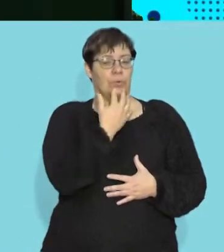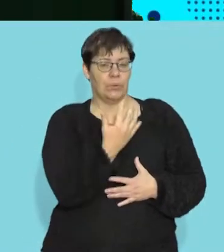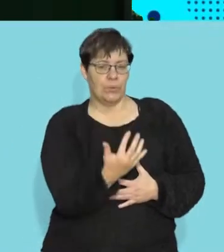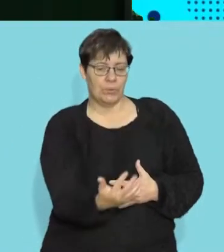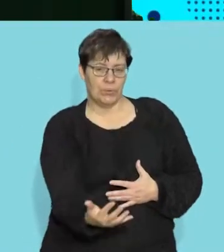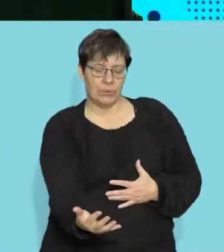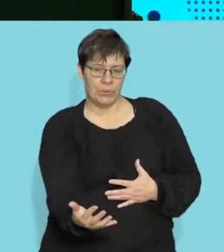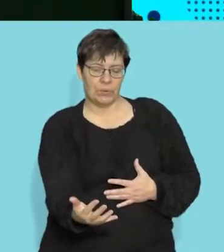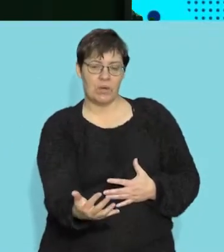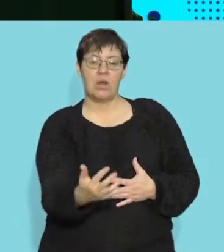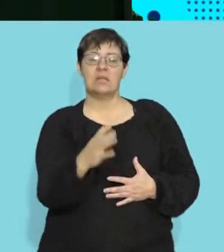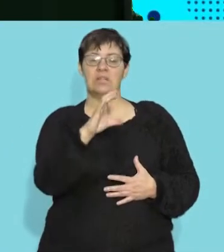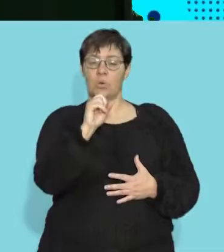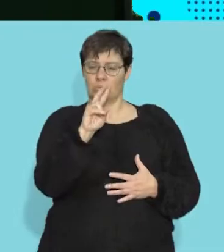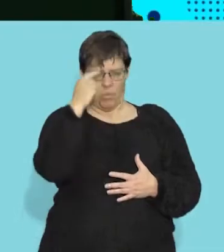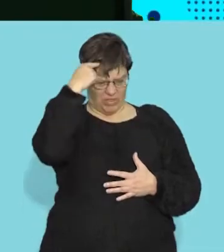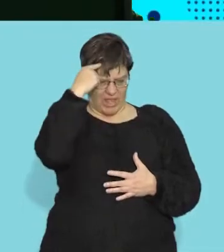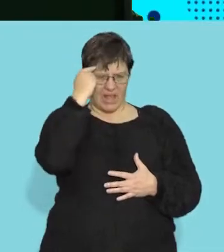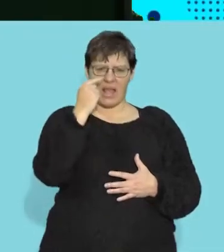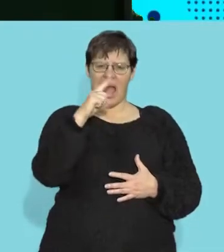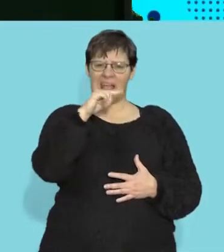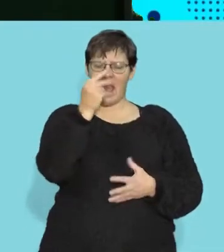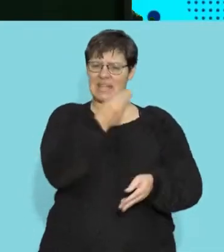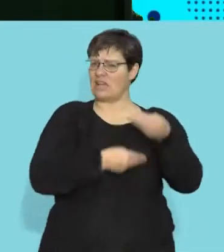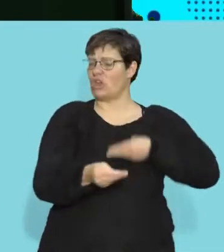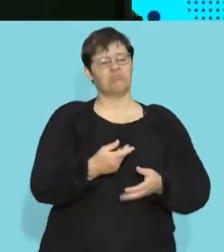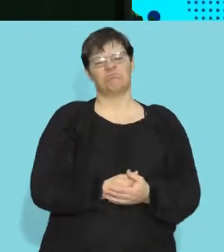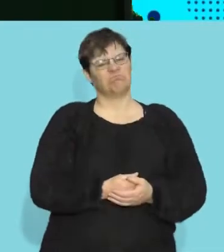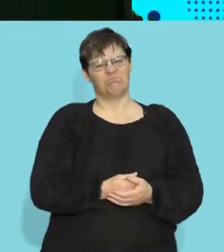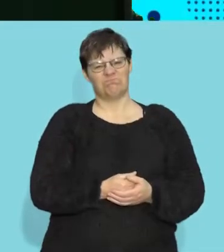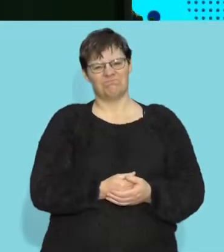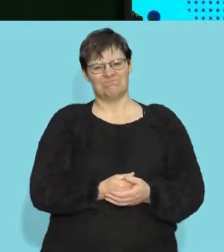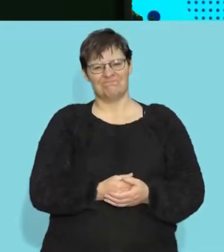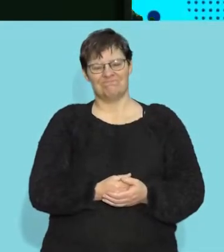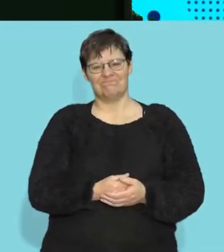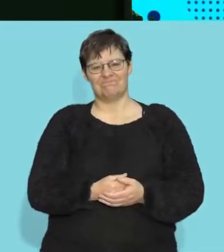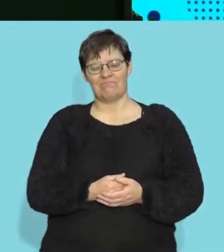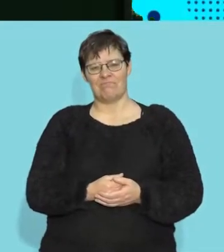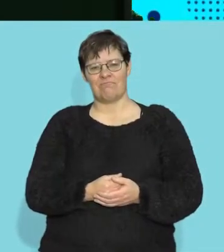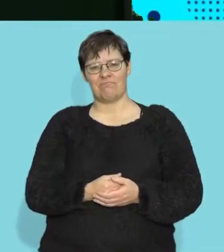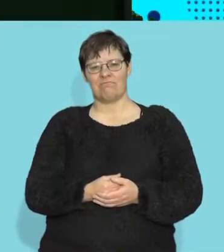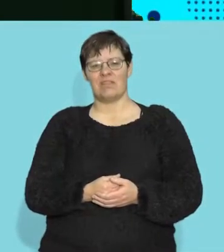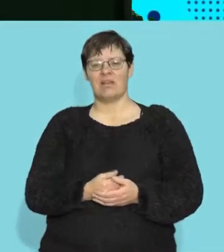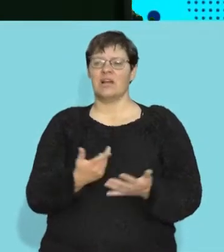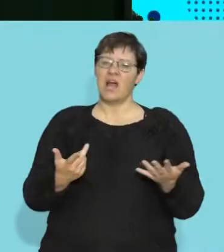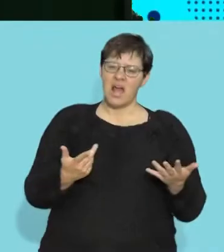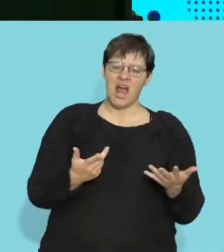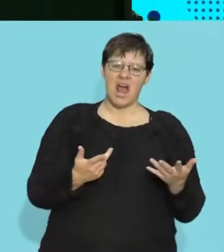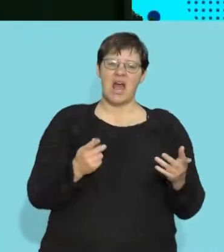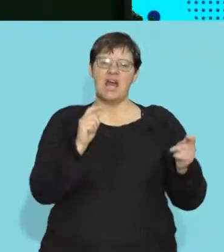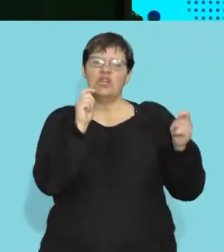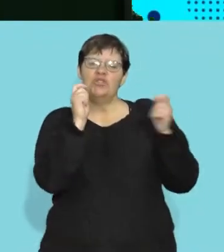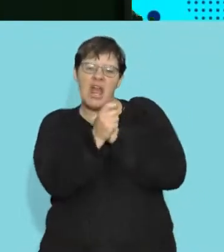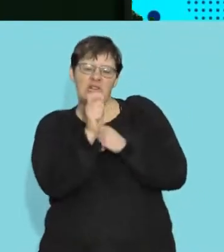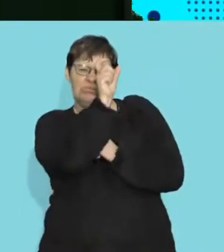we're exchanging gases, but we're not. It's just a little, all right, just a little thing that, a little bit of a change of terminology that